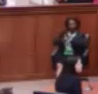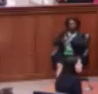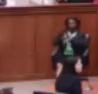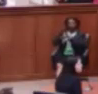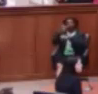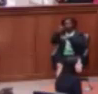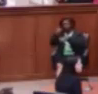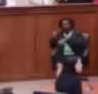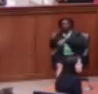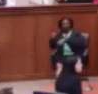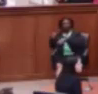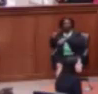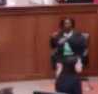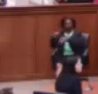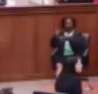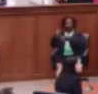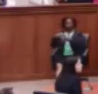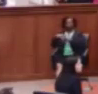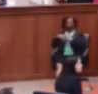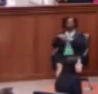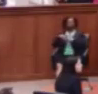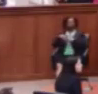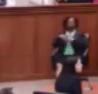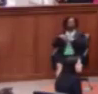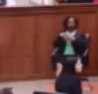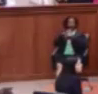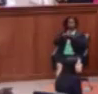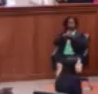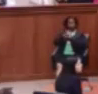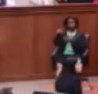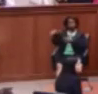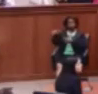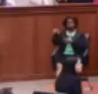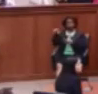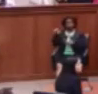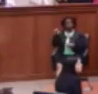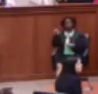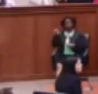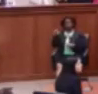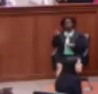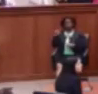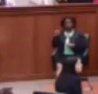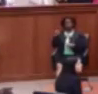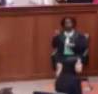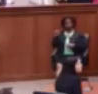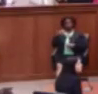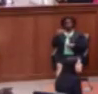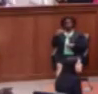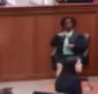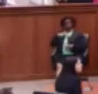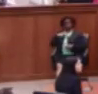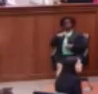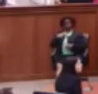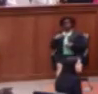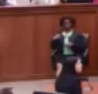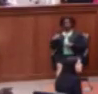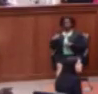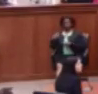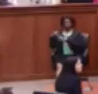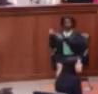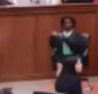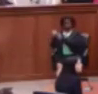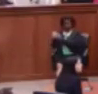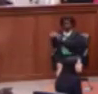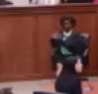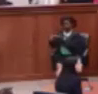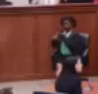the other ways the school leaders and I are working on setting up some monthly parent engagement activities. We have one actually